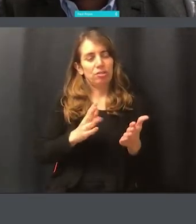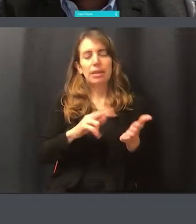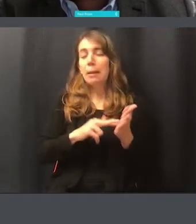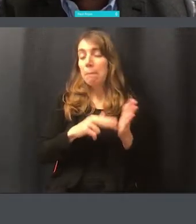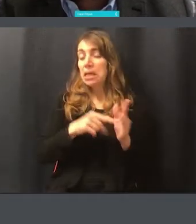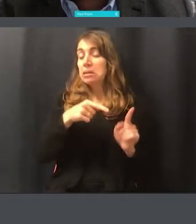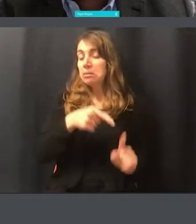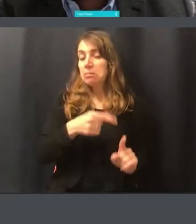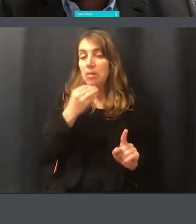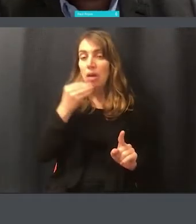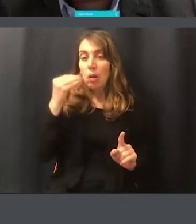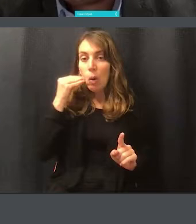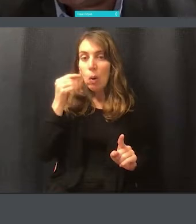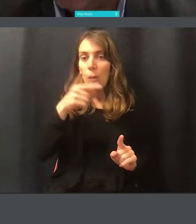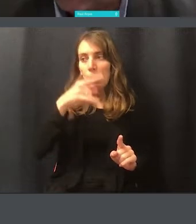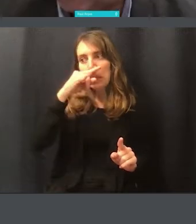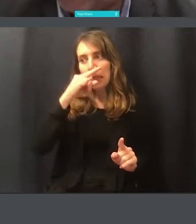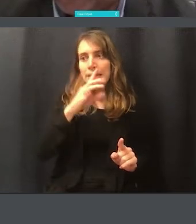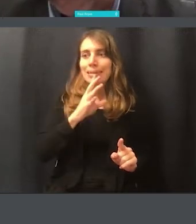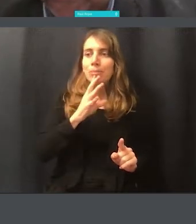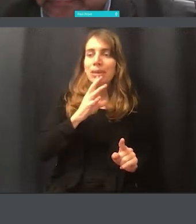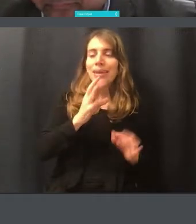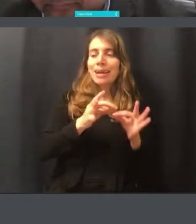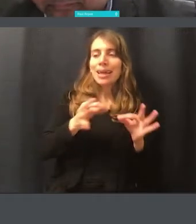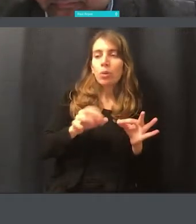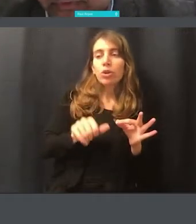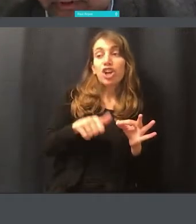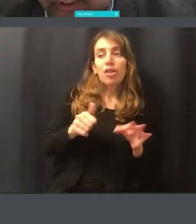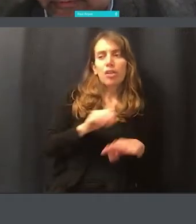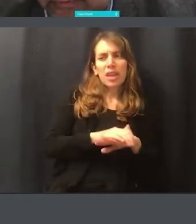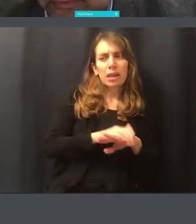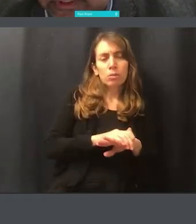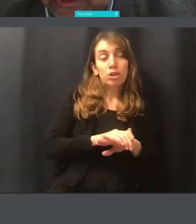a language other than English, and maybe English is also being spoken.